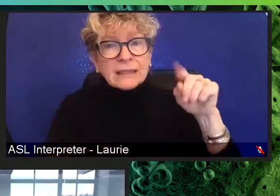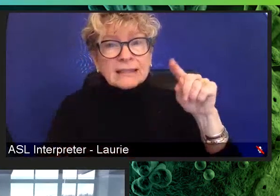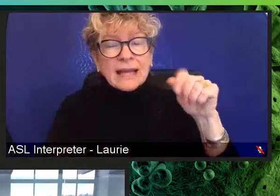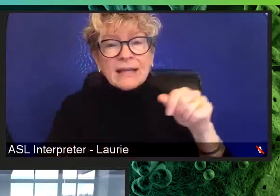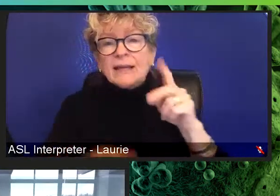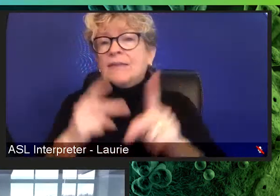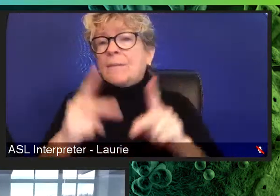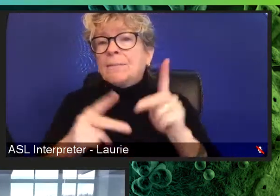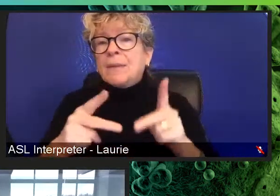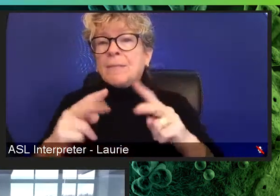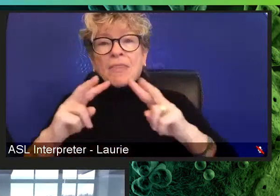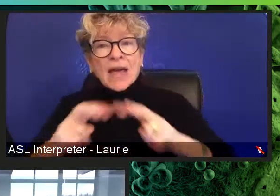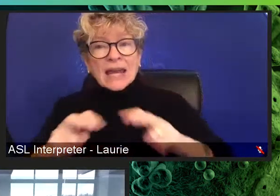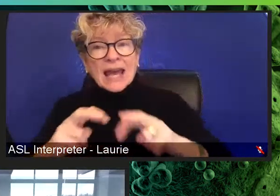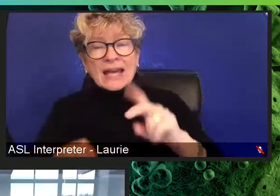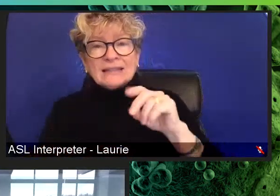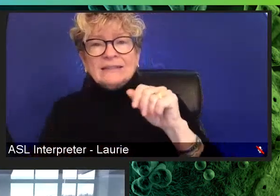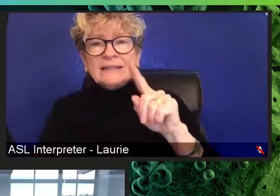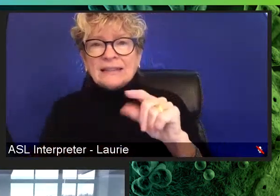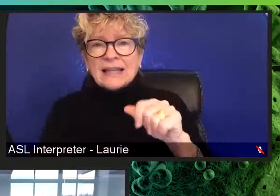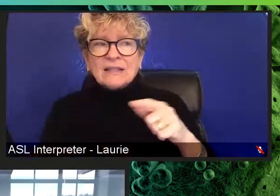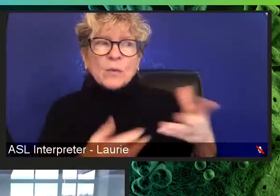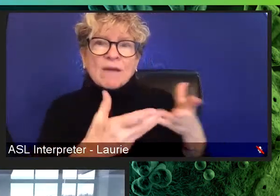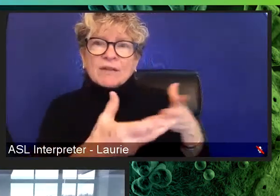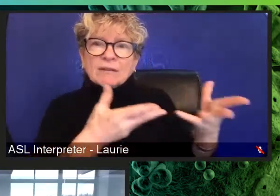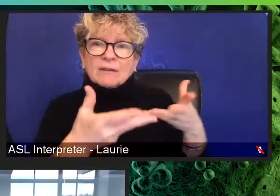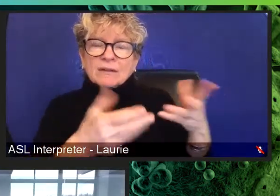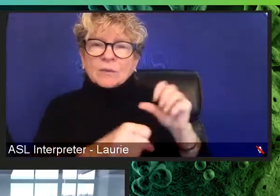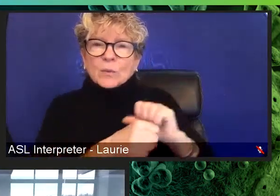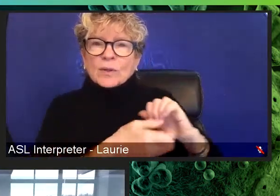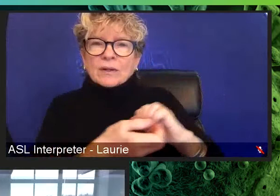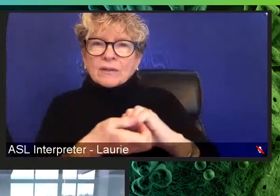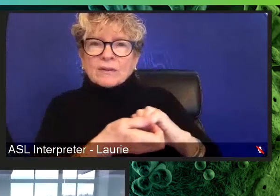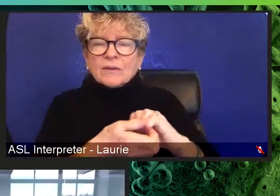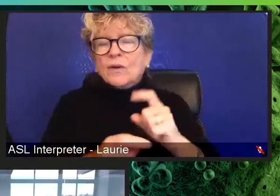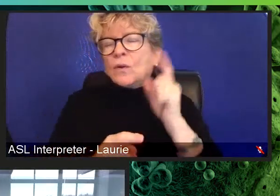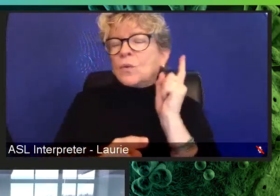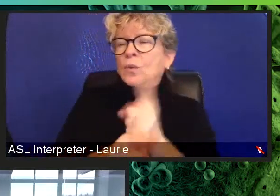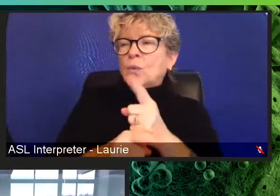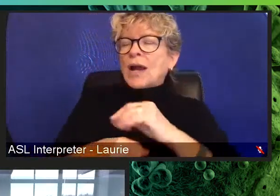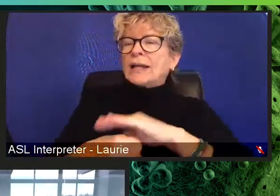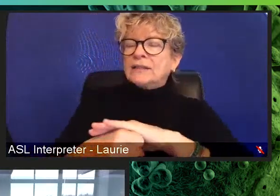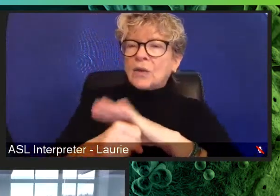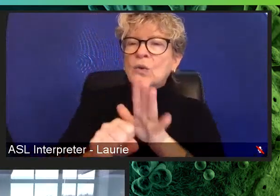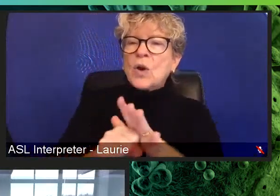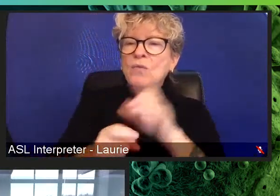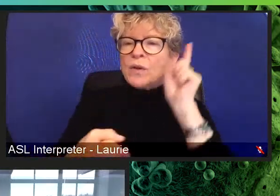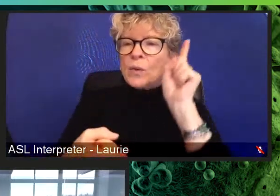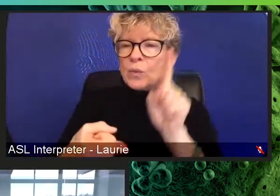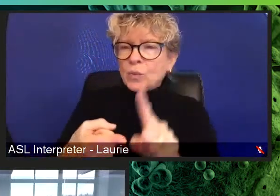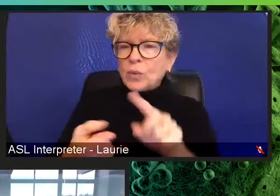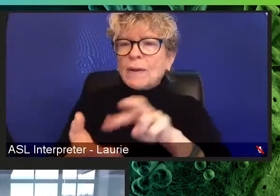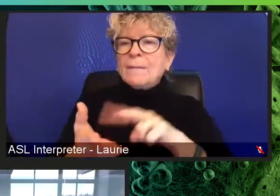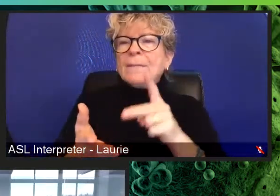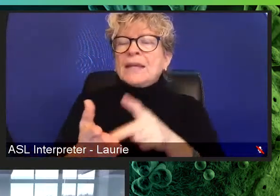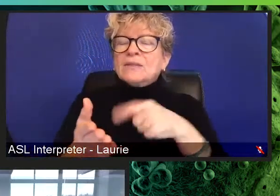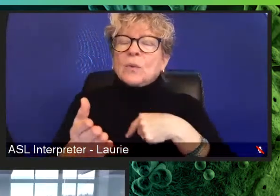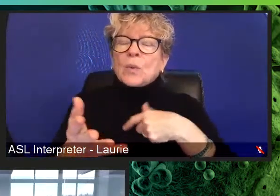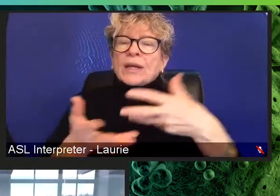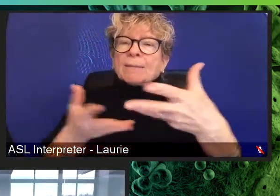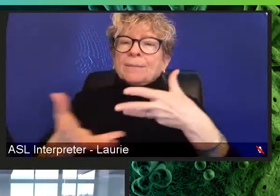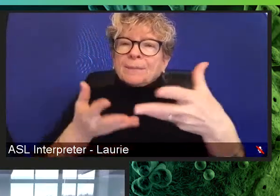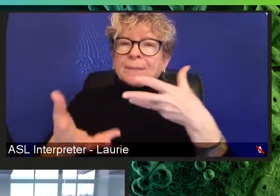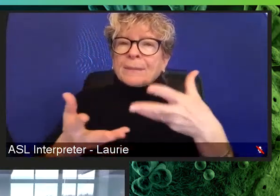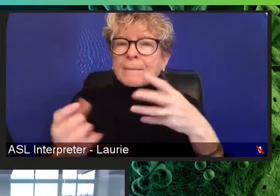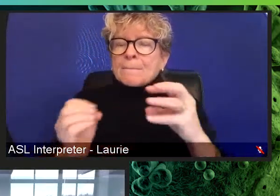once we're through COVID, the ability for us to be able to interact personally is going to make a big difference. And obviously, that's something we can't do right now, but